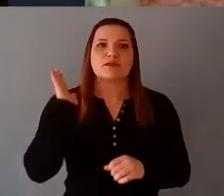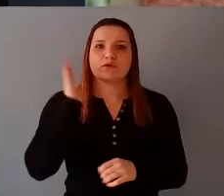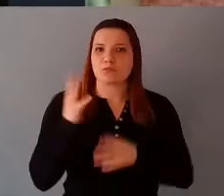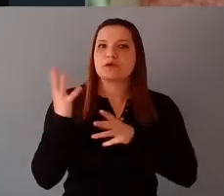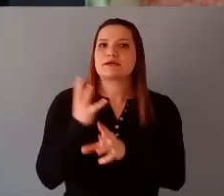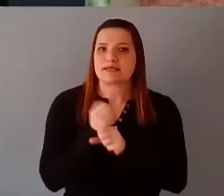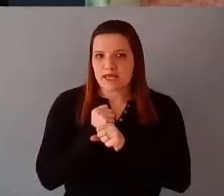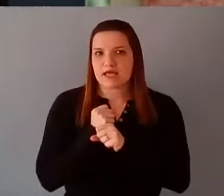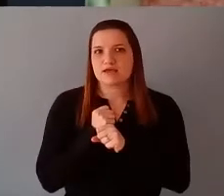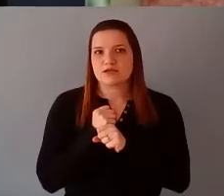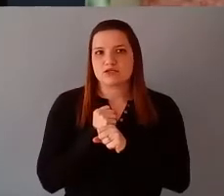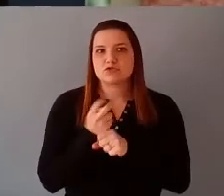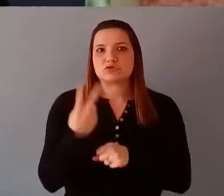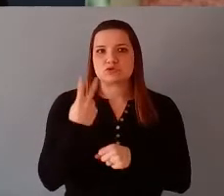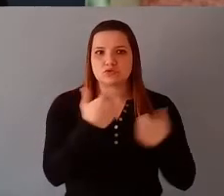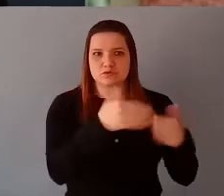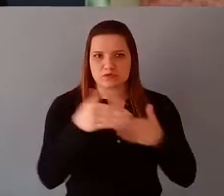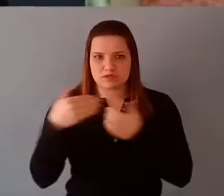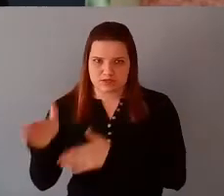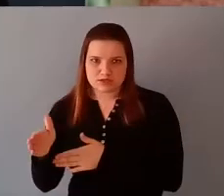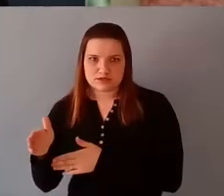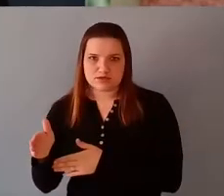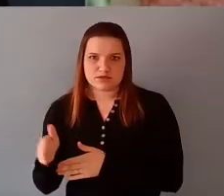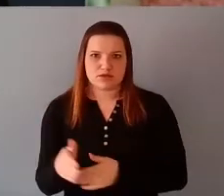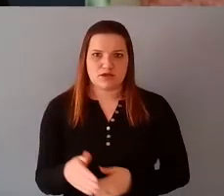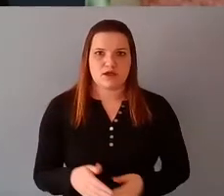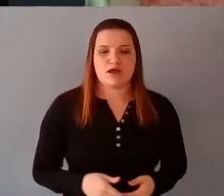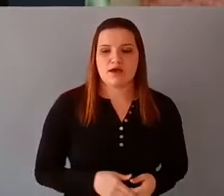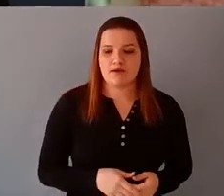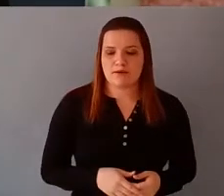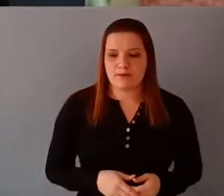receive 2 cases. They're a bit